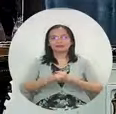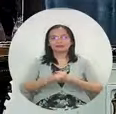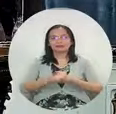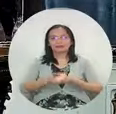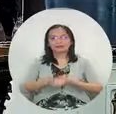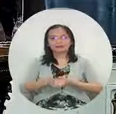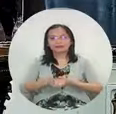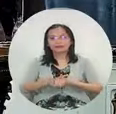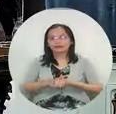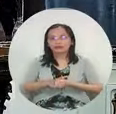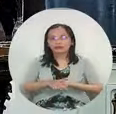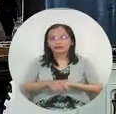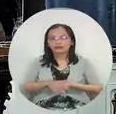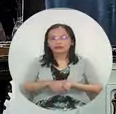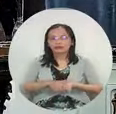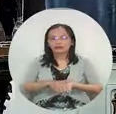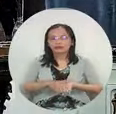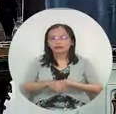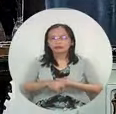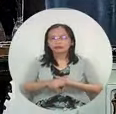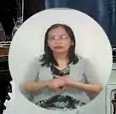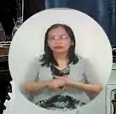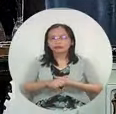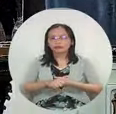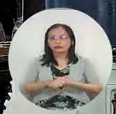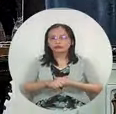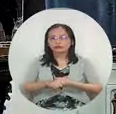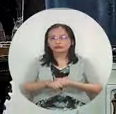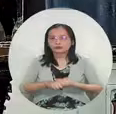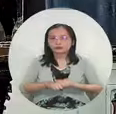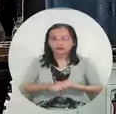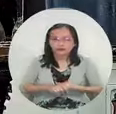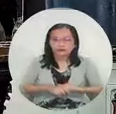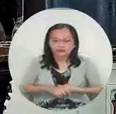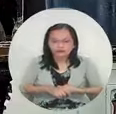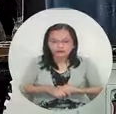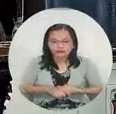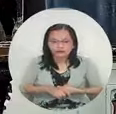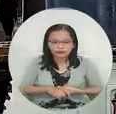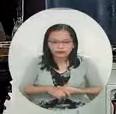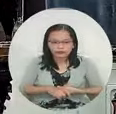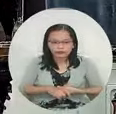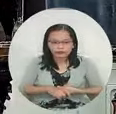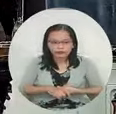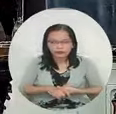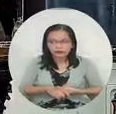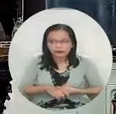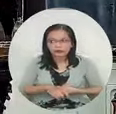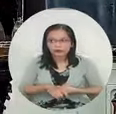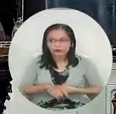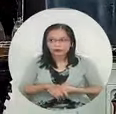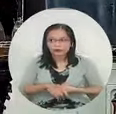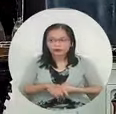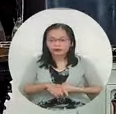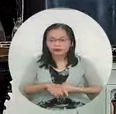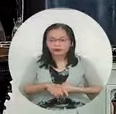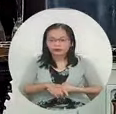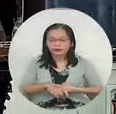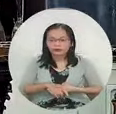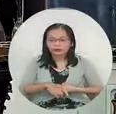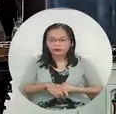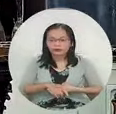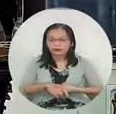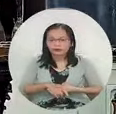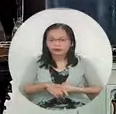This book of the law shall not depart out of mouth, but thou shalt meditate therein day and night. Thou mayest observe to do according to all that is written therein. For